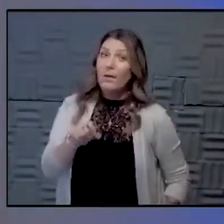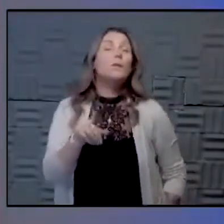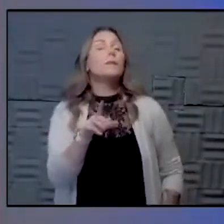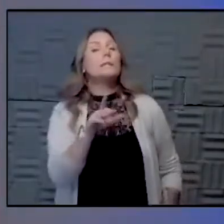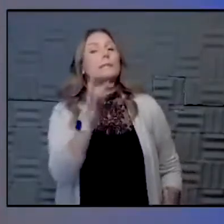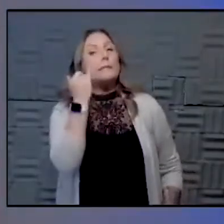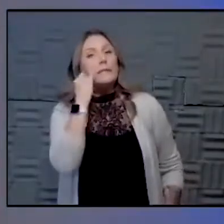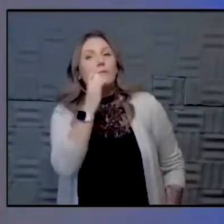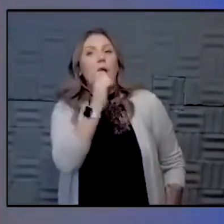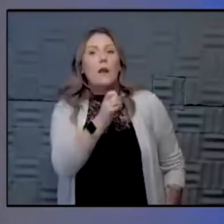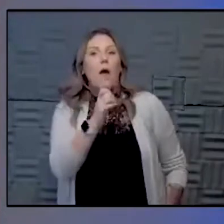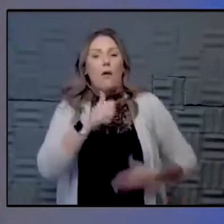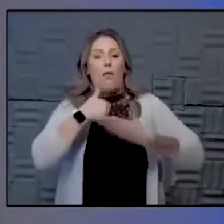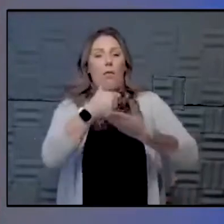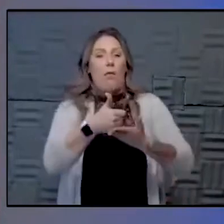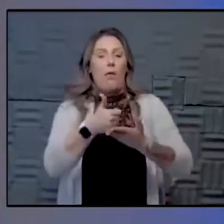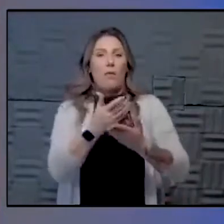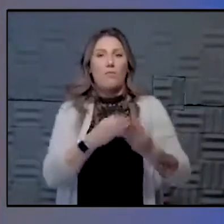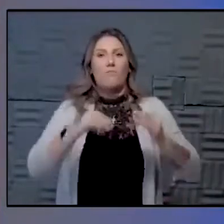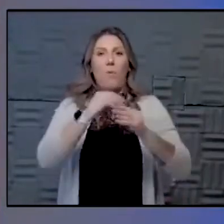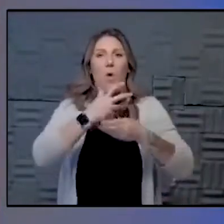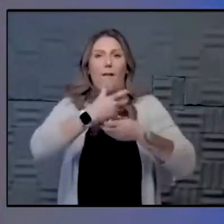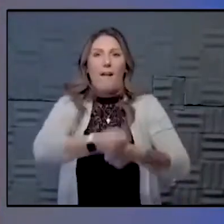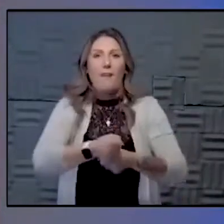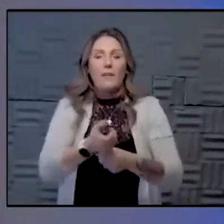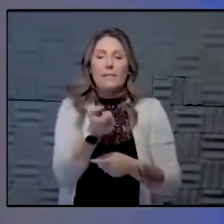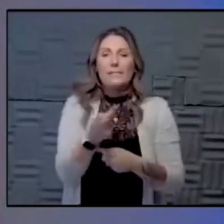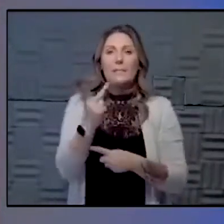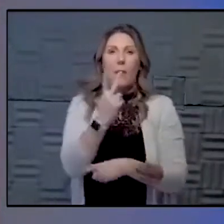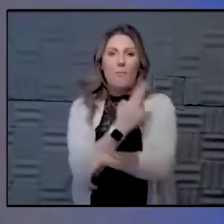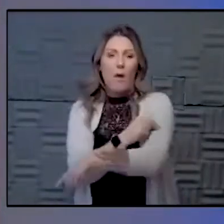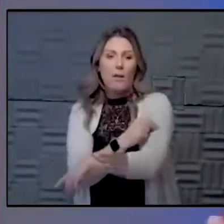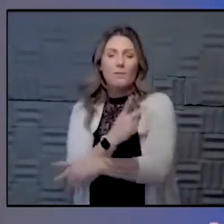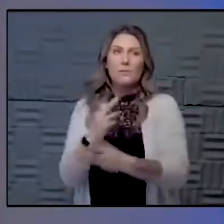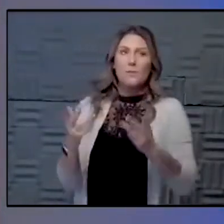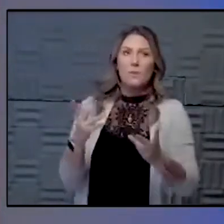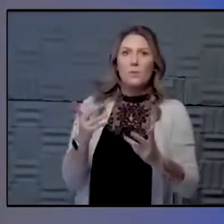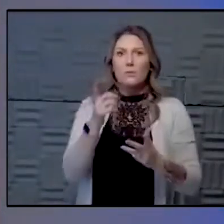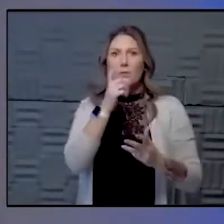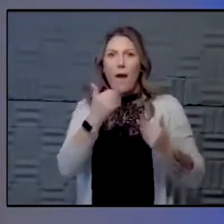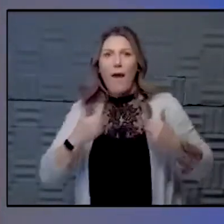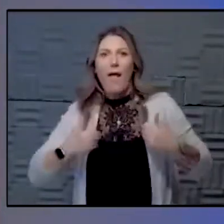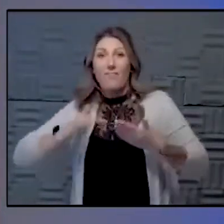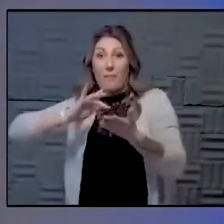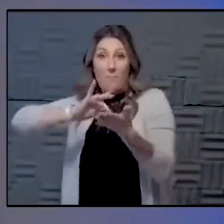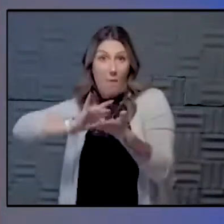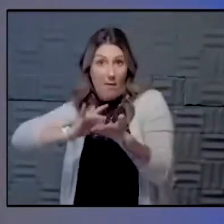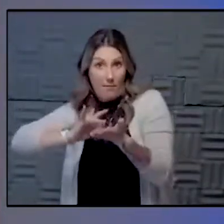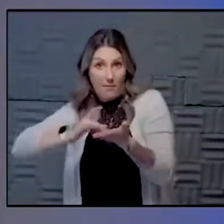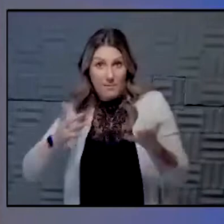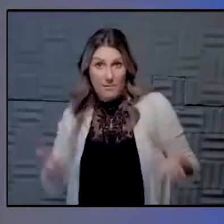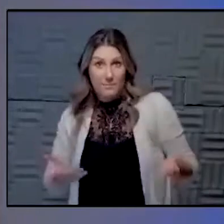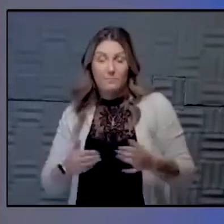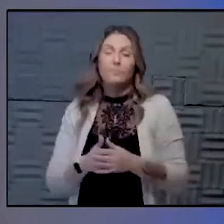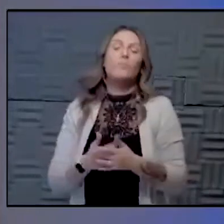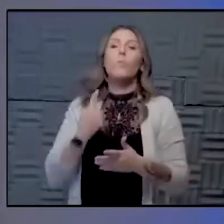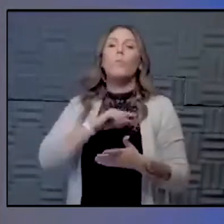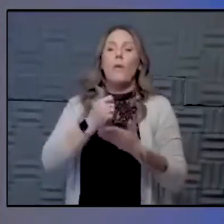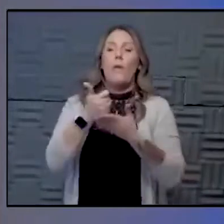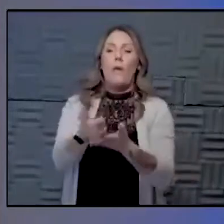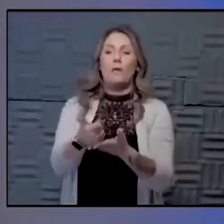help them and help them feel more confident. Some hospitals we find don't carry the medication, and we help